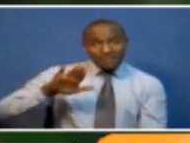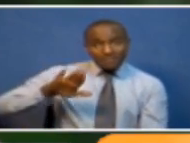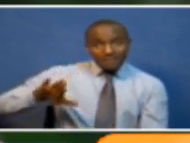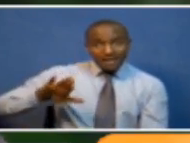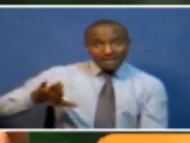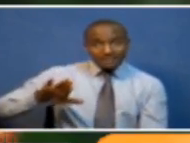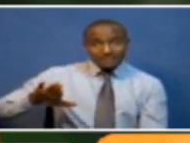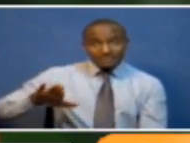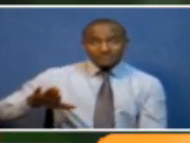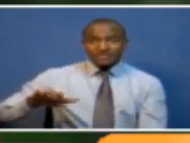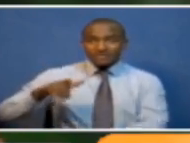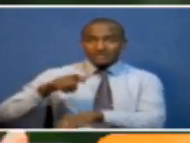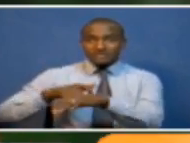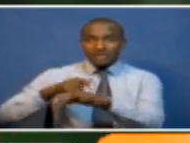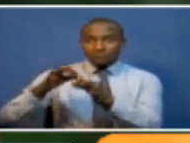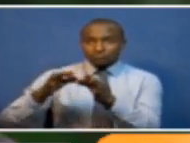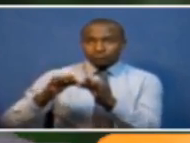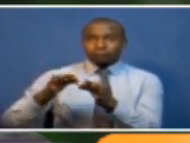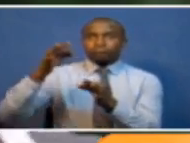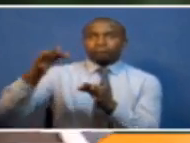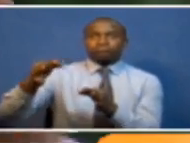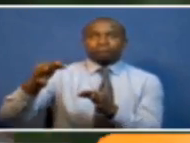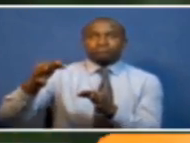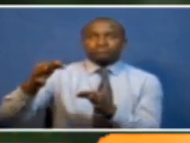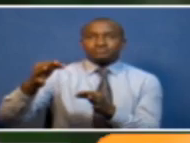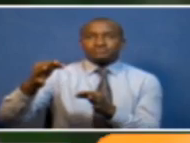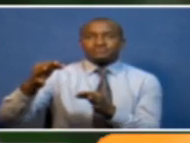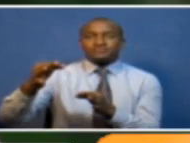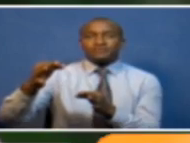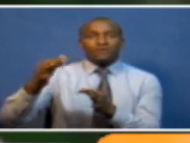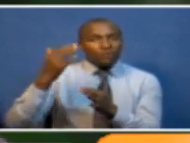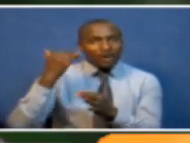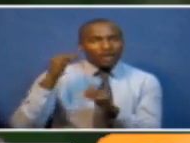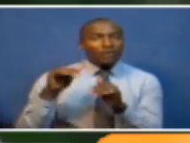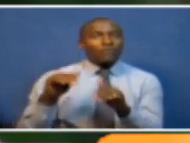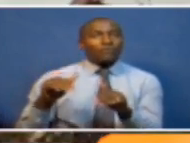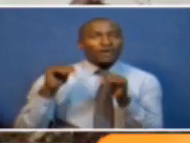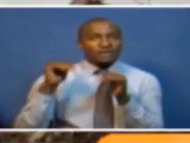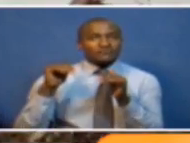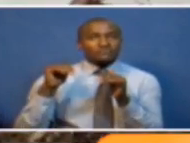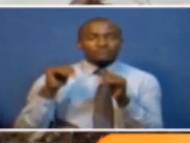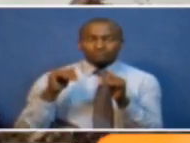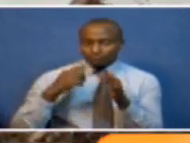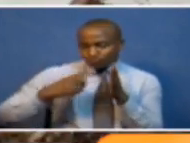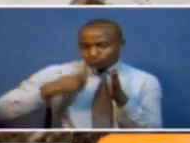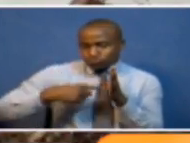they've had to postpone payment until the transmission line comes due.